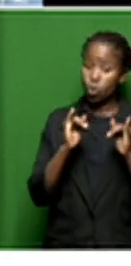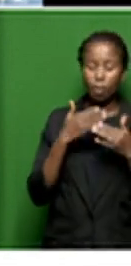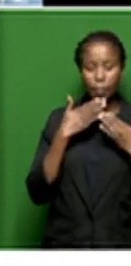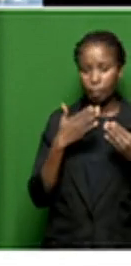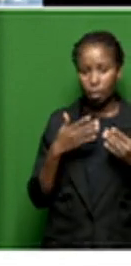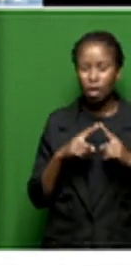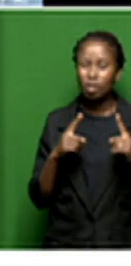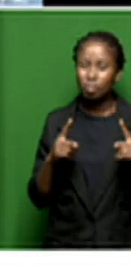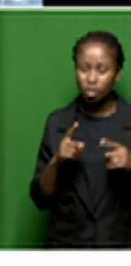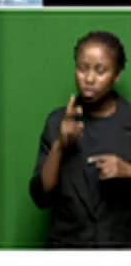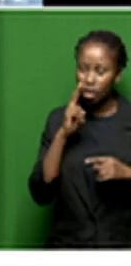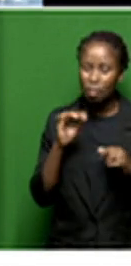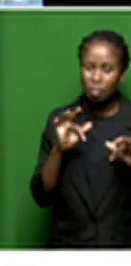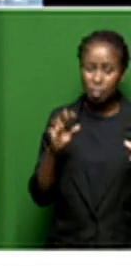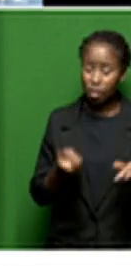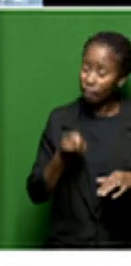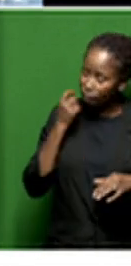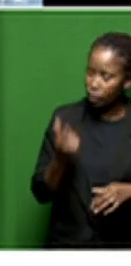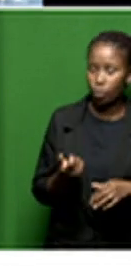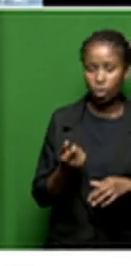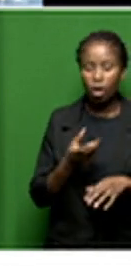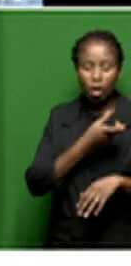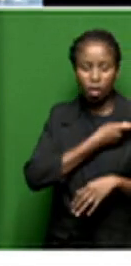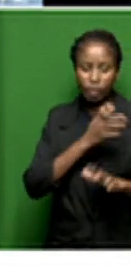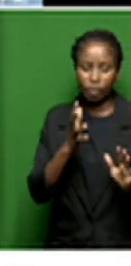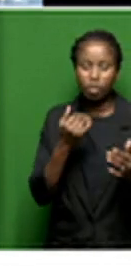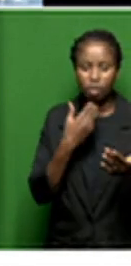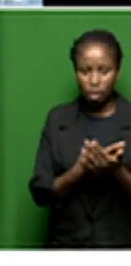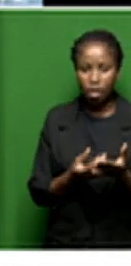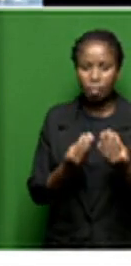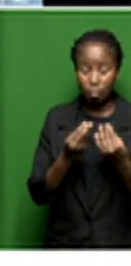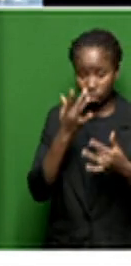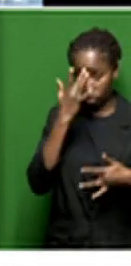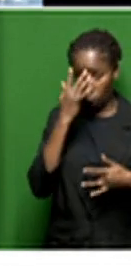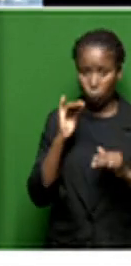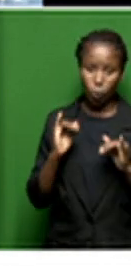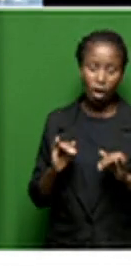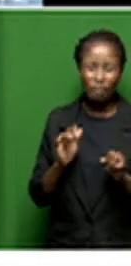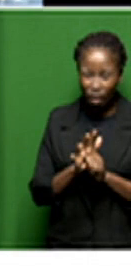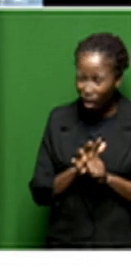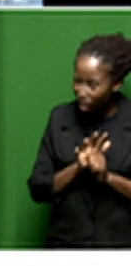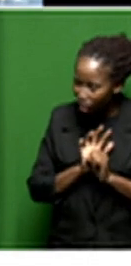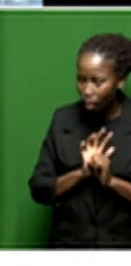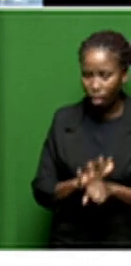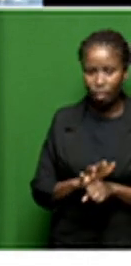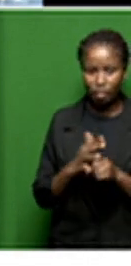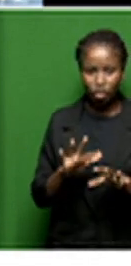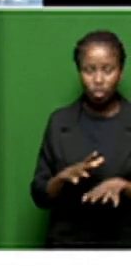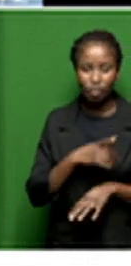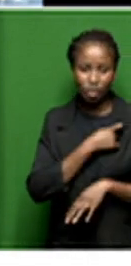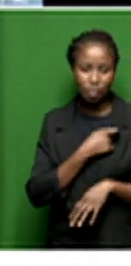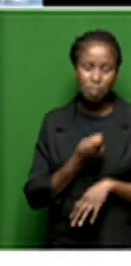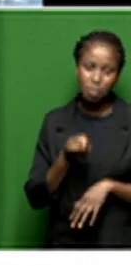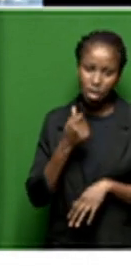very, very small percent of those people that have been vaccinated, fully vaccinated, that is, that